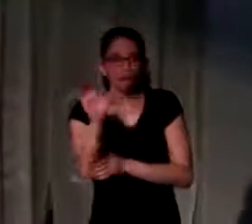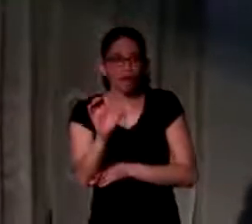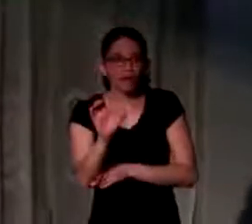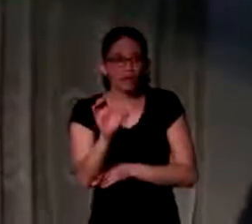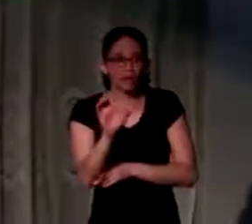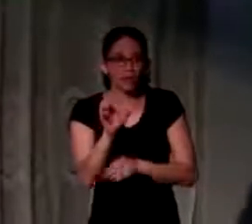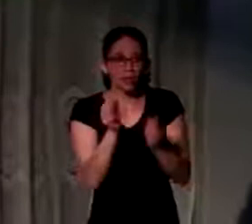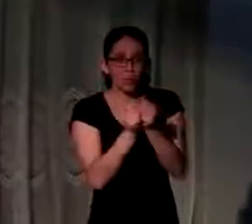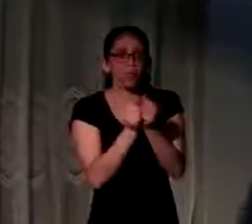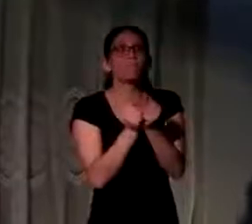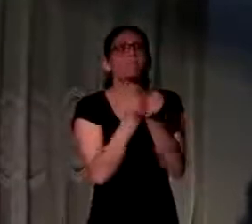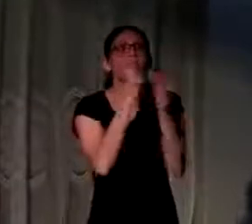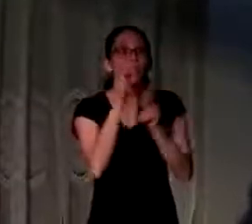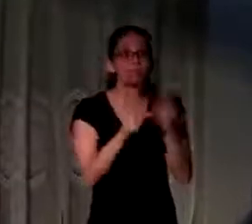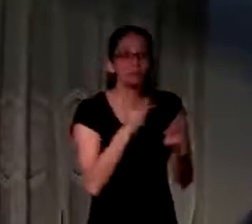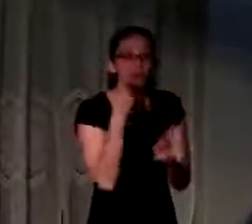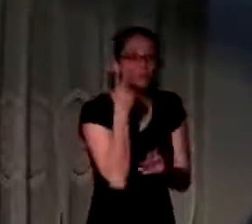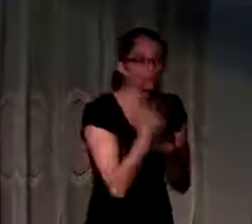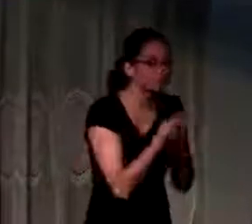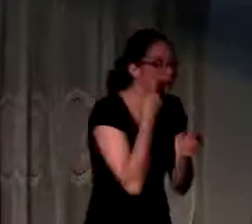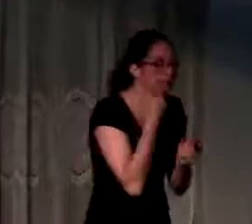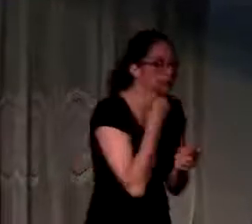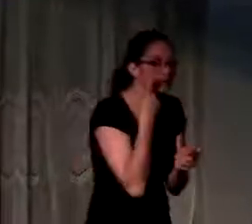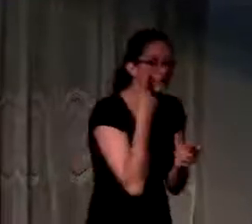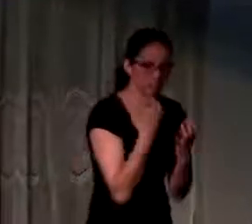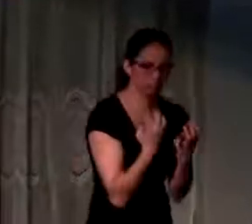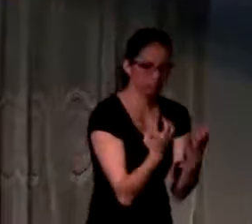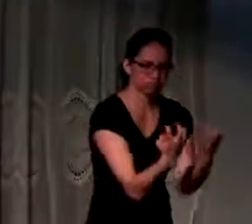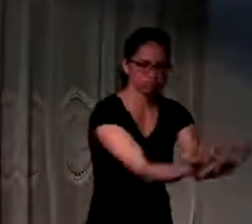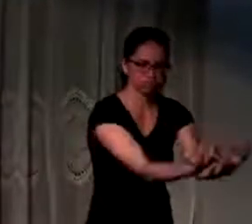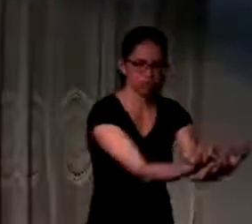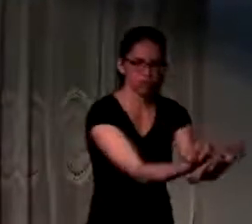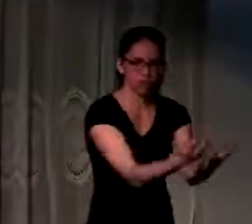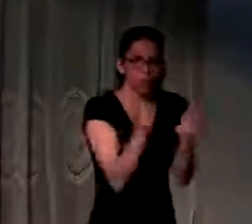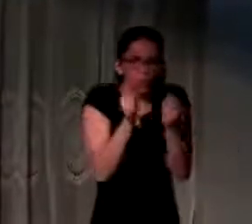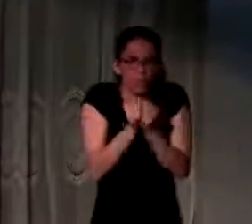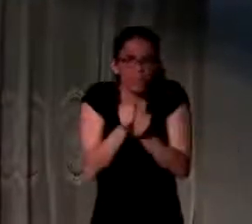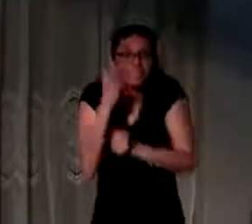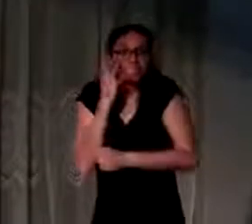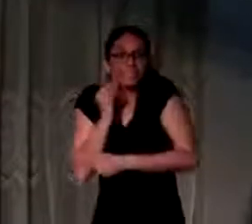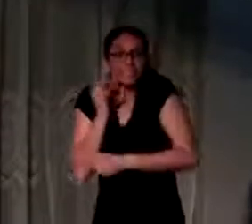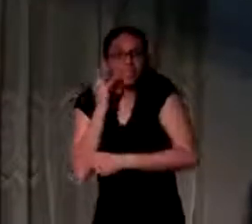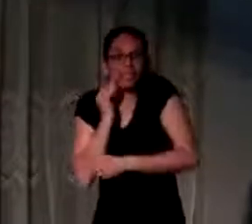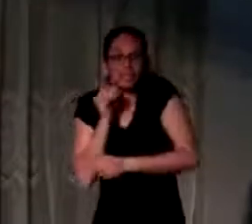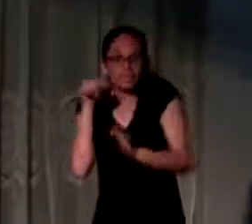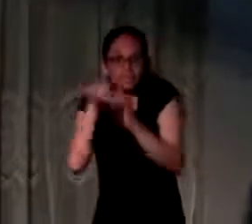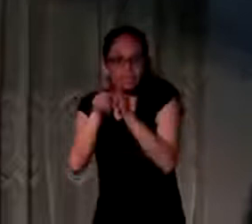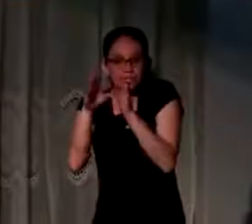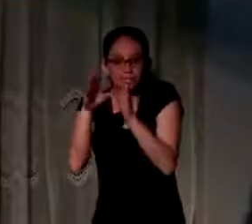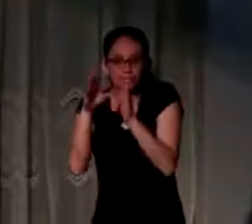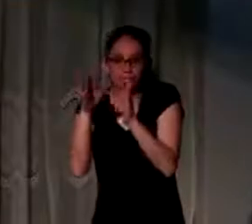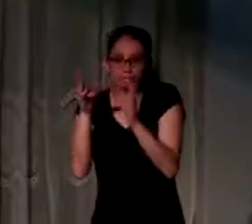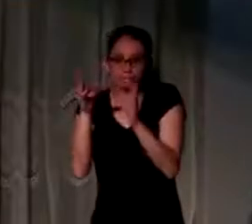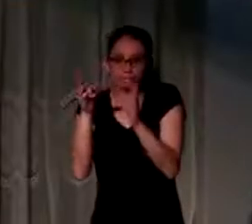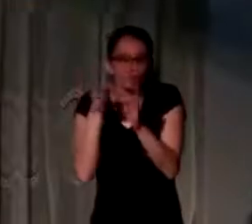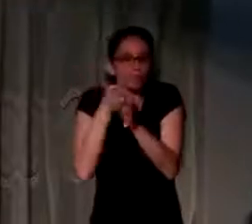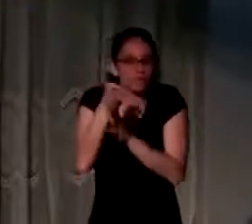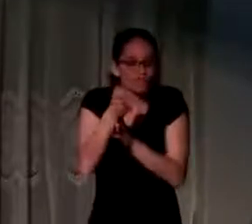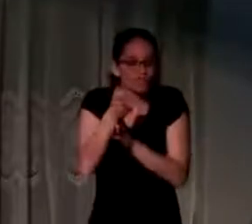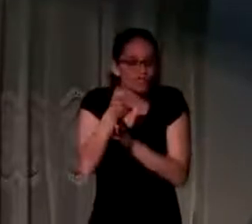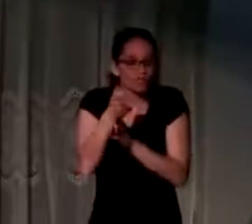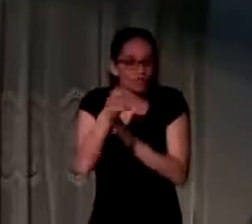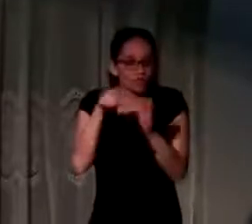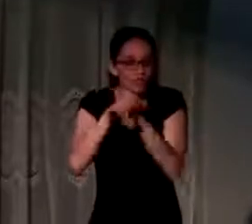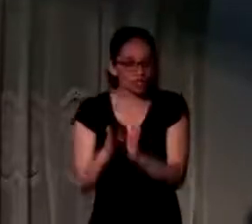large crowd under the direct supervision of an experienced, trained, professional